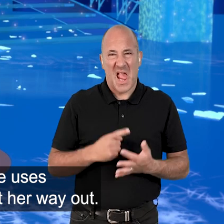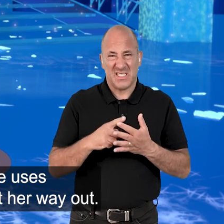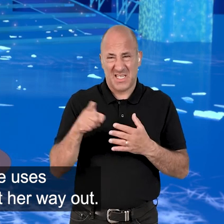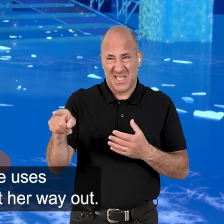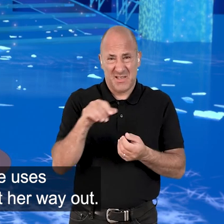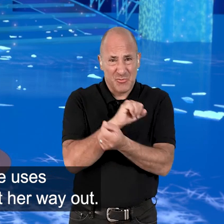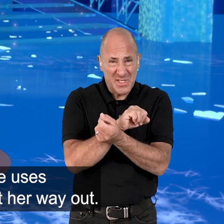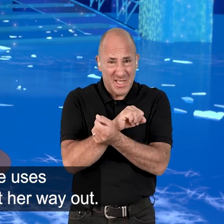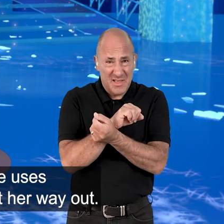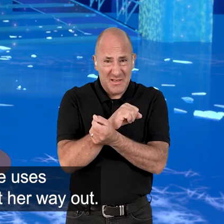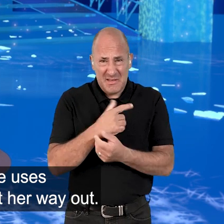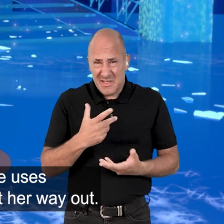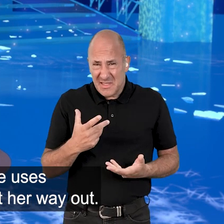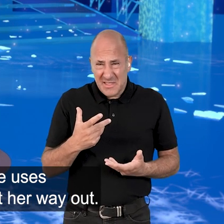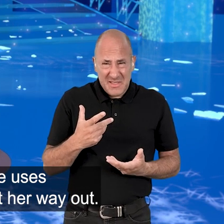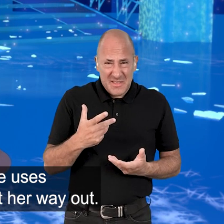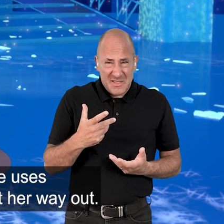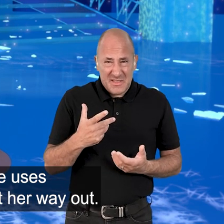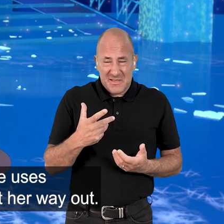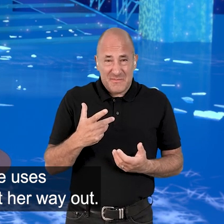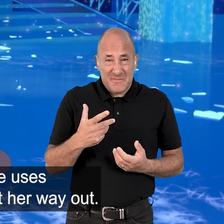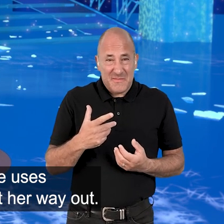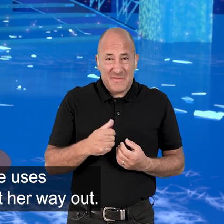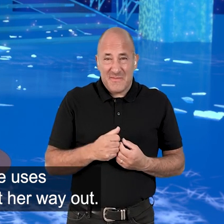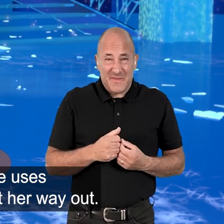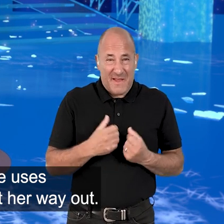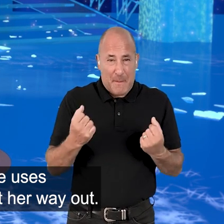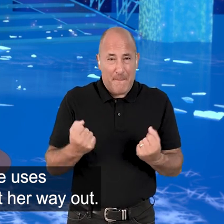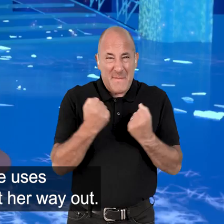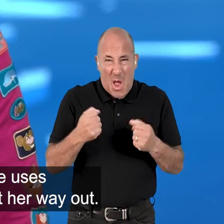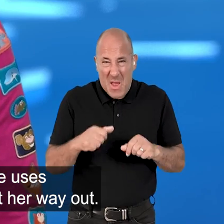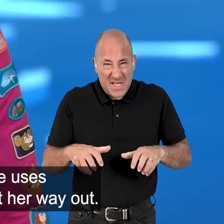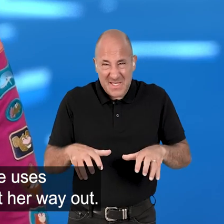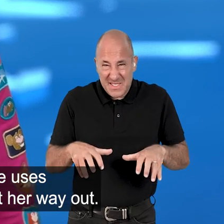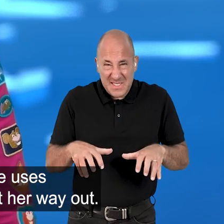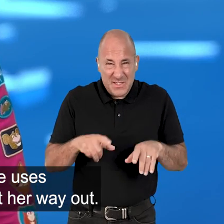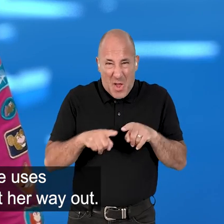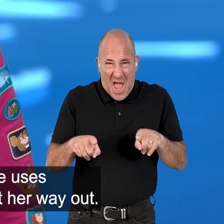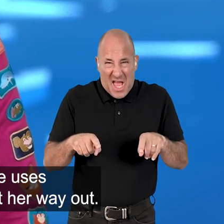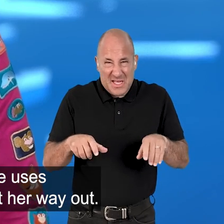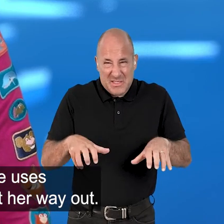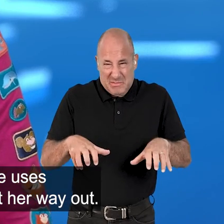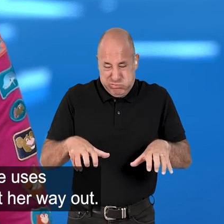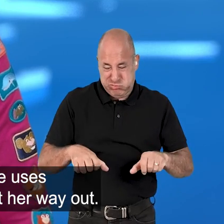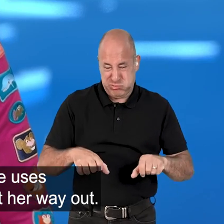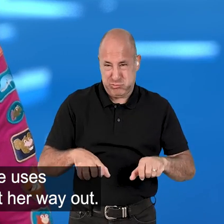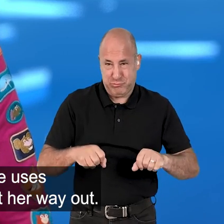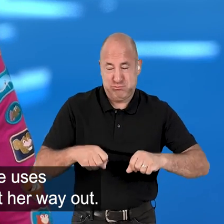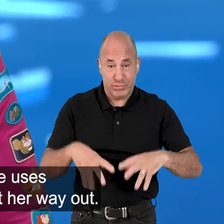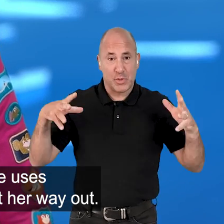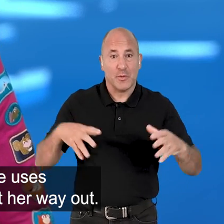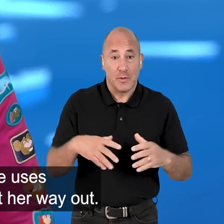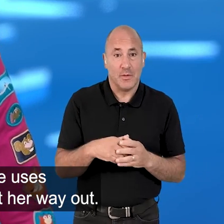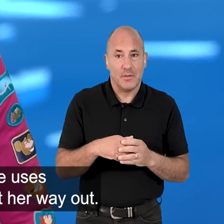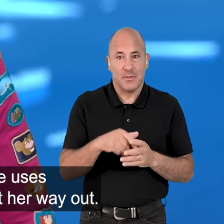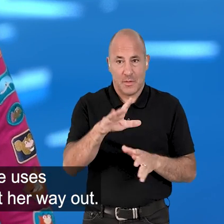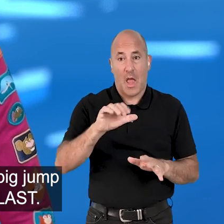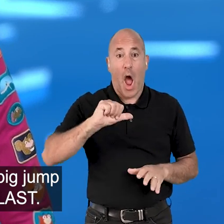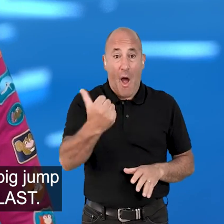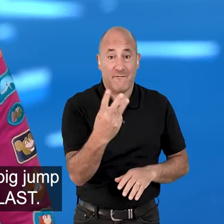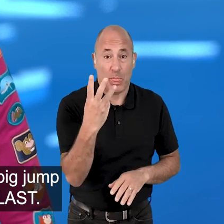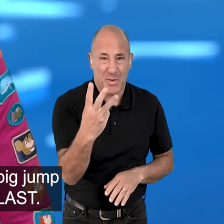Elsa is back in her cell, and she uses every last ounce of her power to blast her way